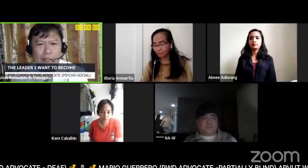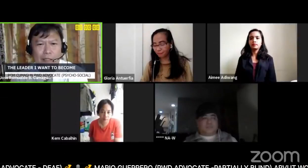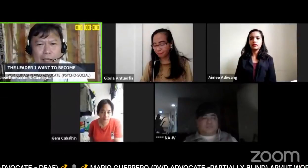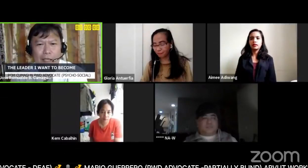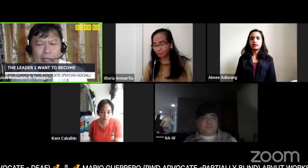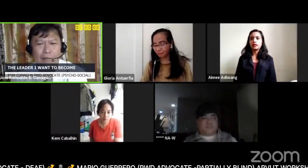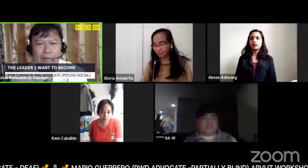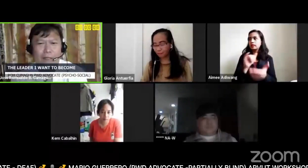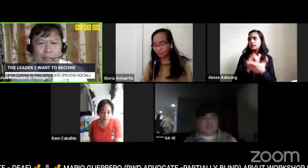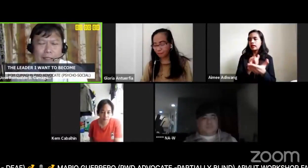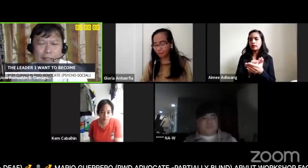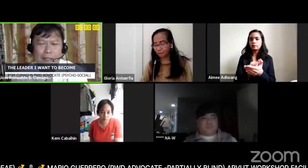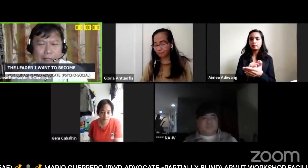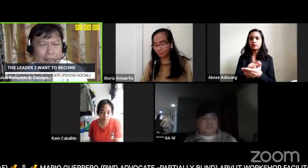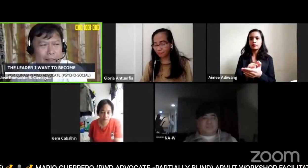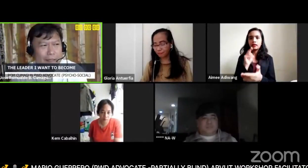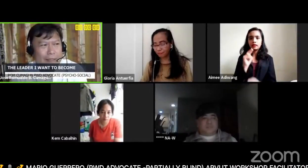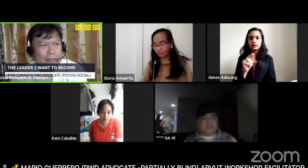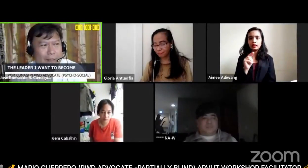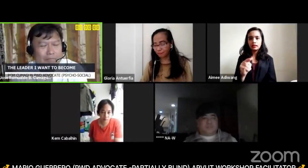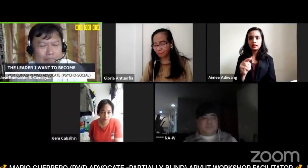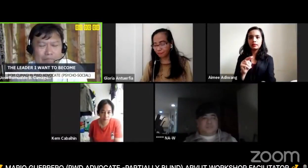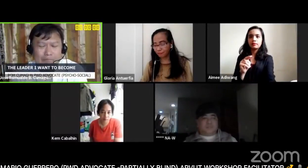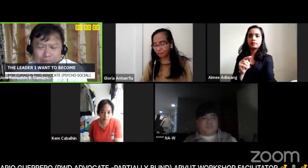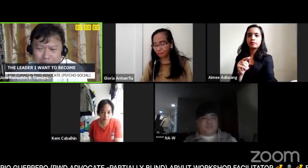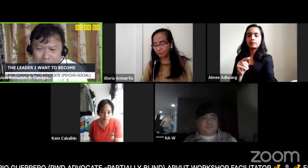that's something that I have